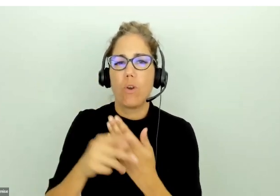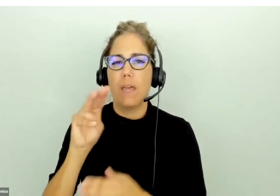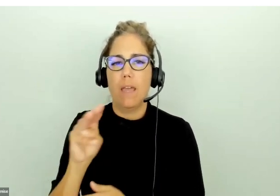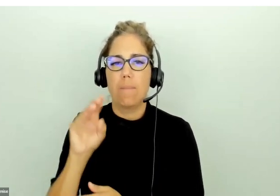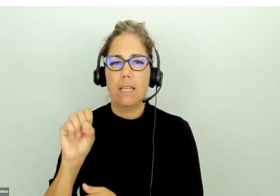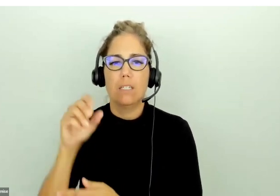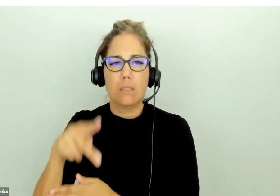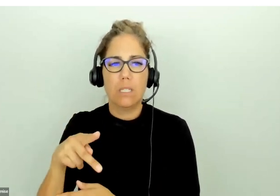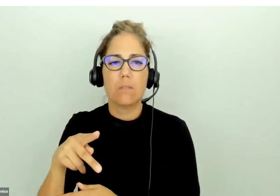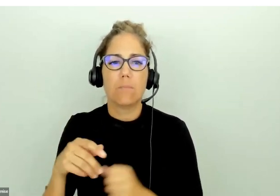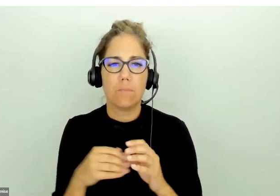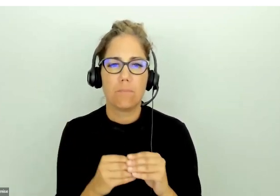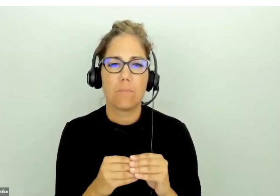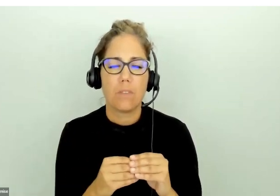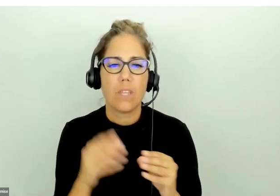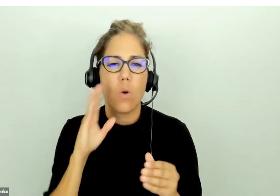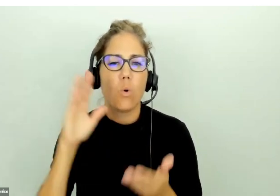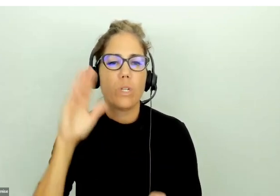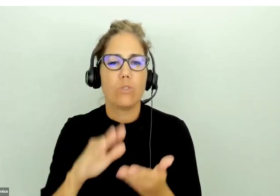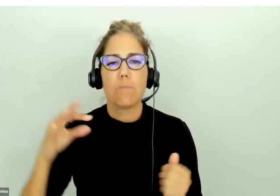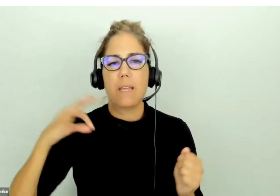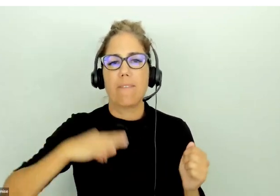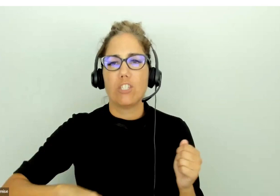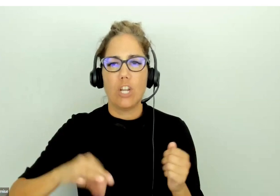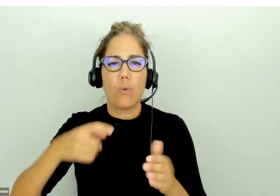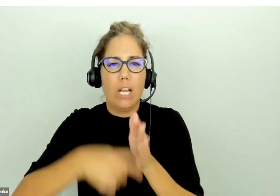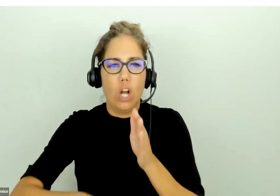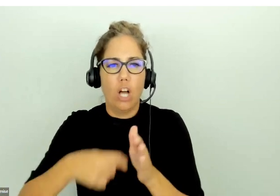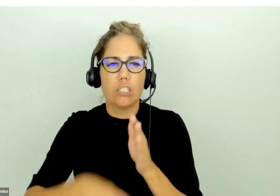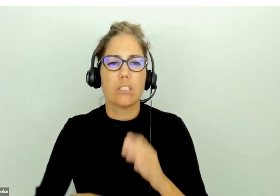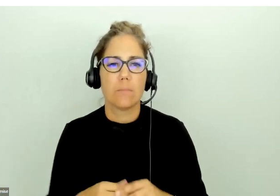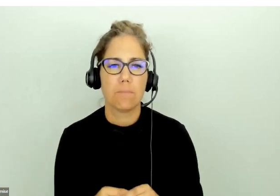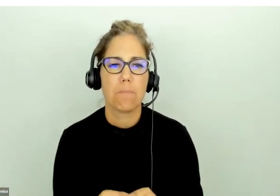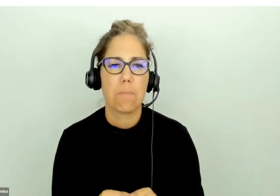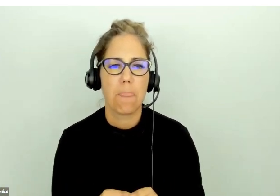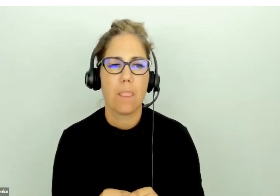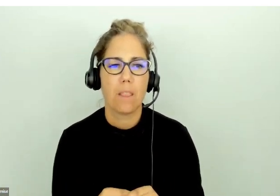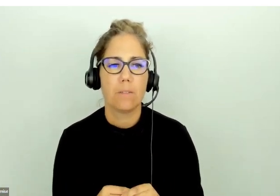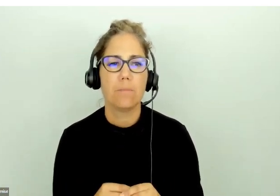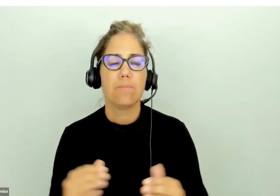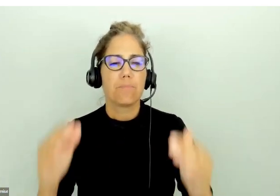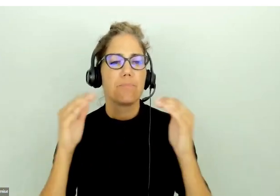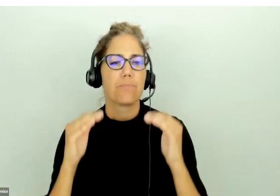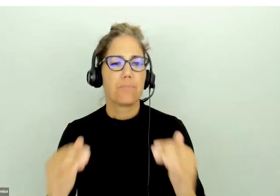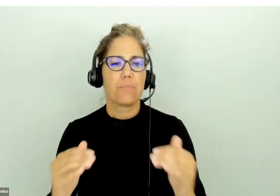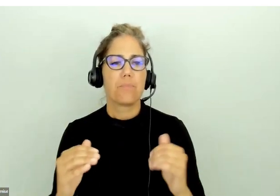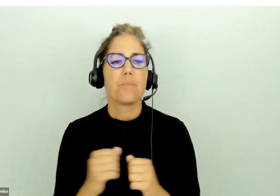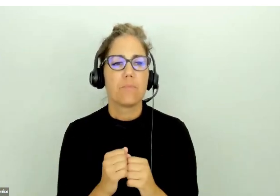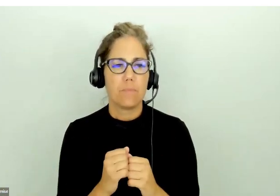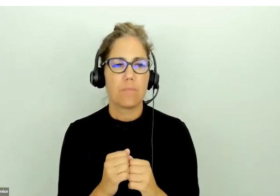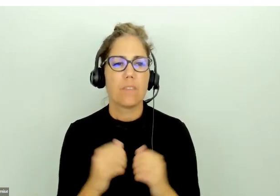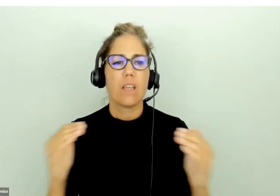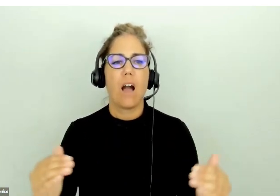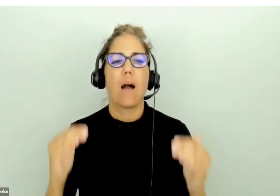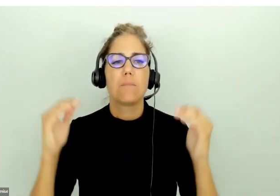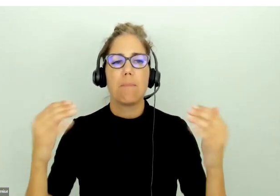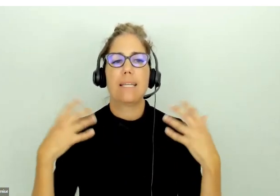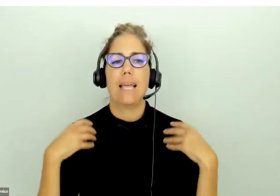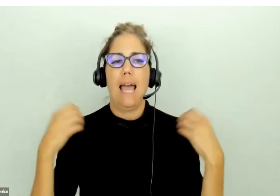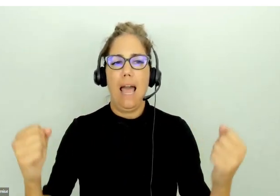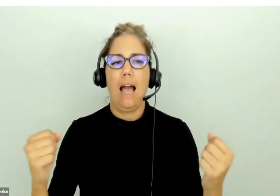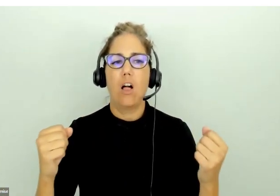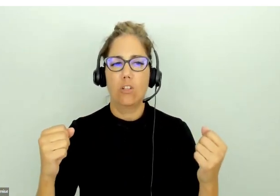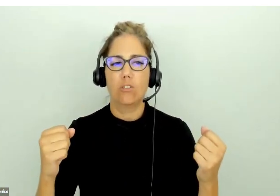reduce beneficiary cost. Moving on to the optimize health, well-being, and functioning